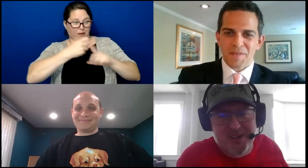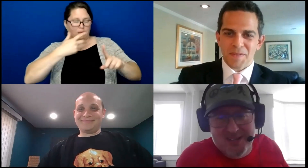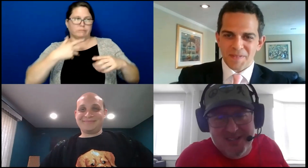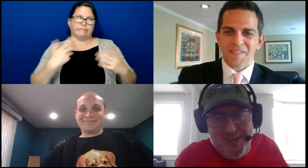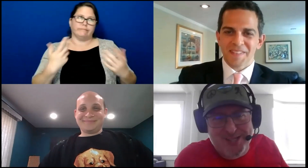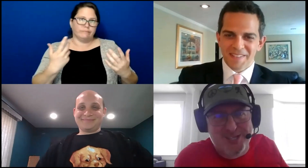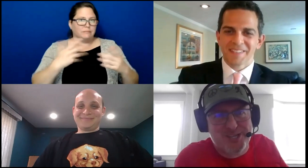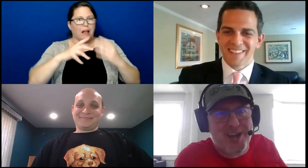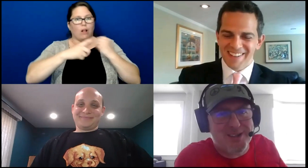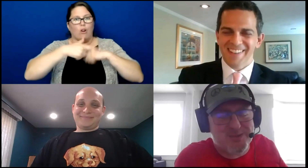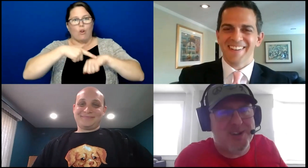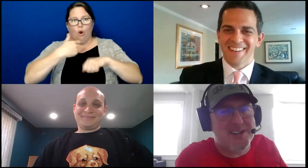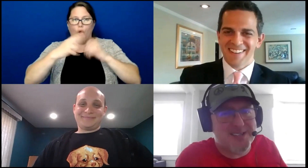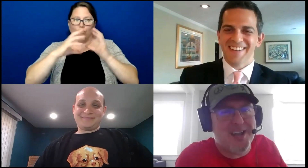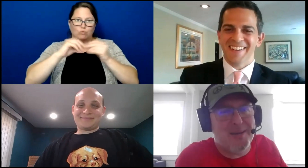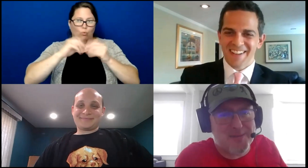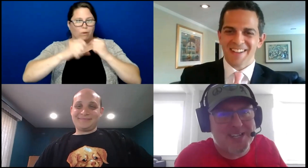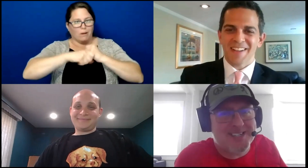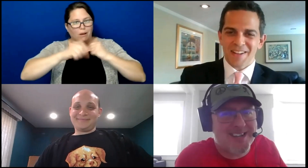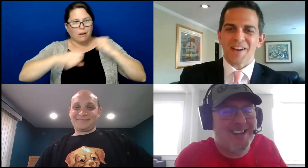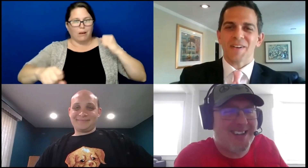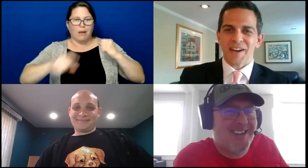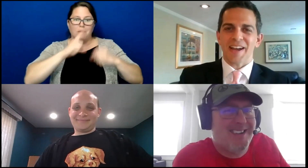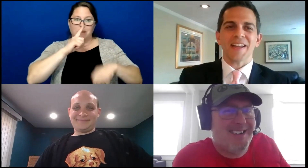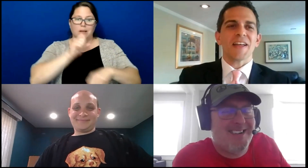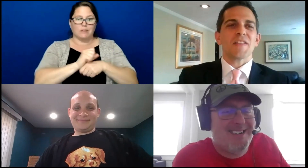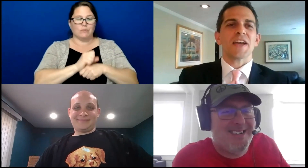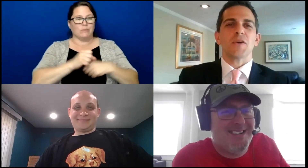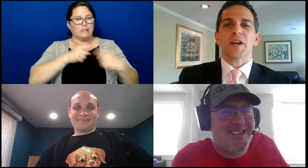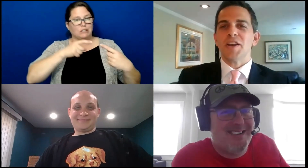is real. It's a constant challenge. We're constantly optimizing.